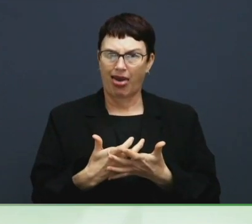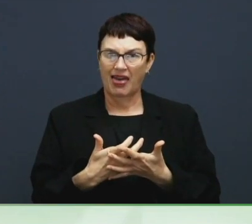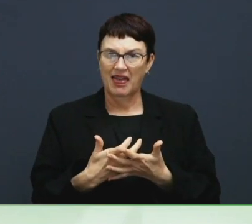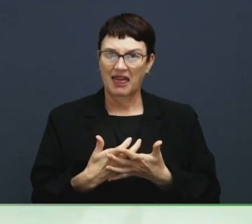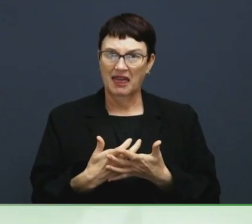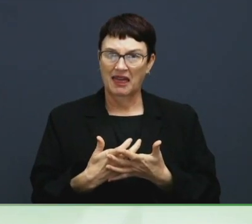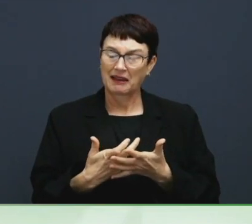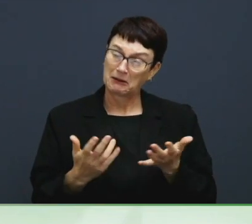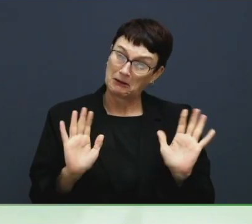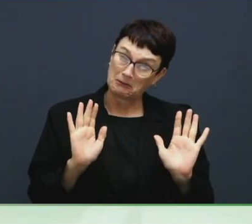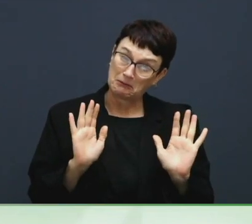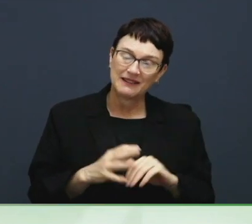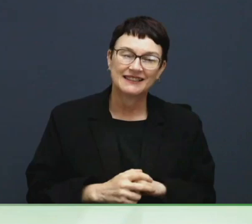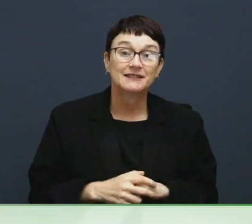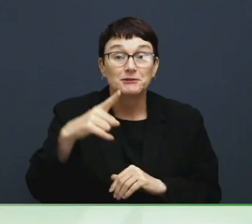Dr. Joseph?